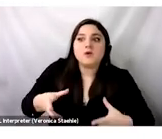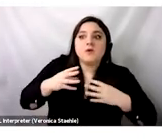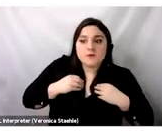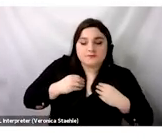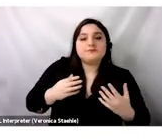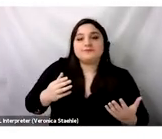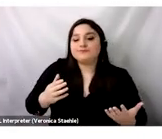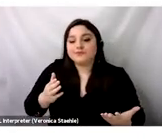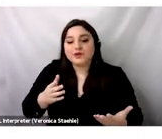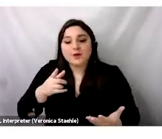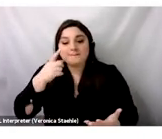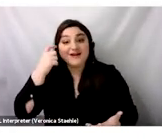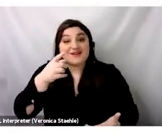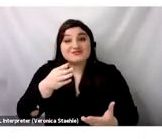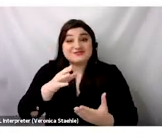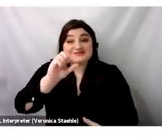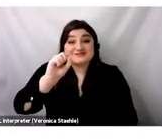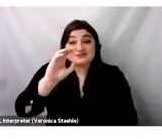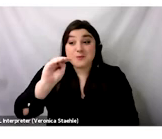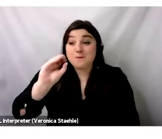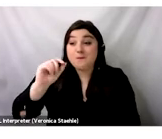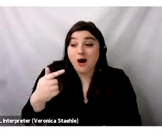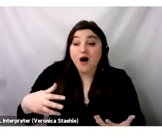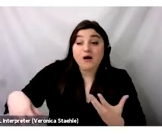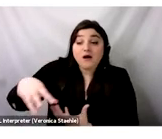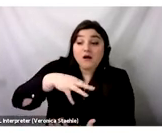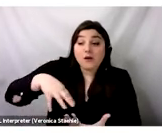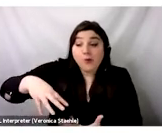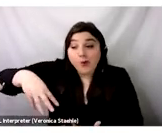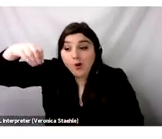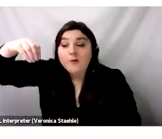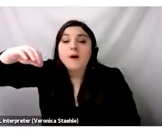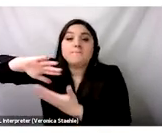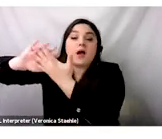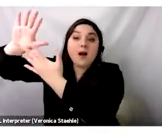up in the smog, they are in clouds, they get rained down,